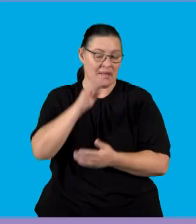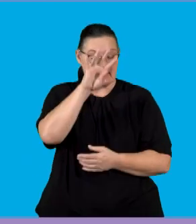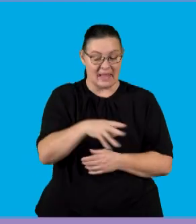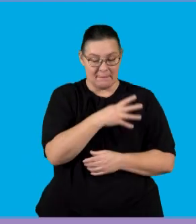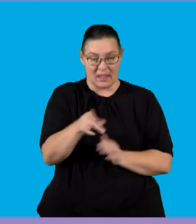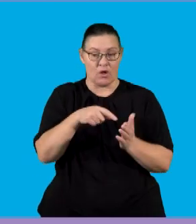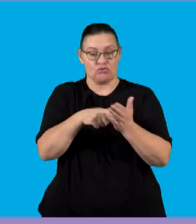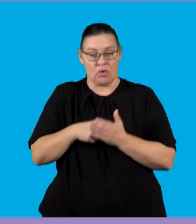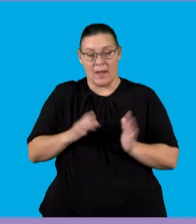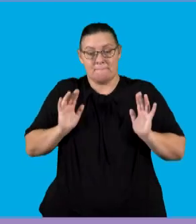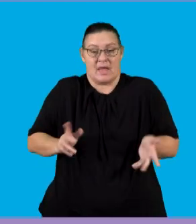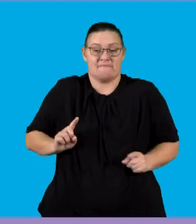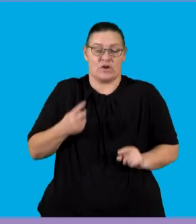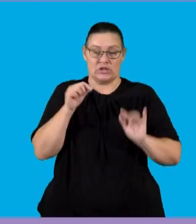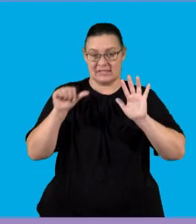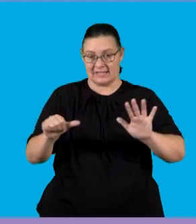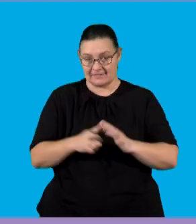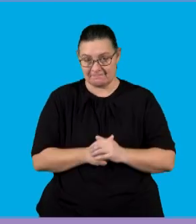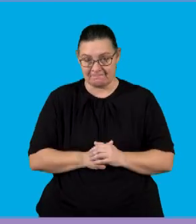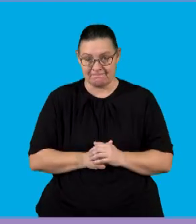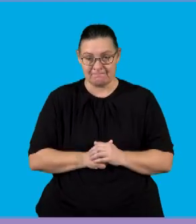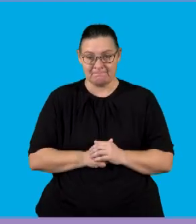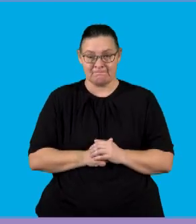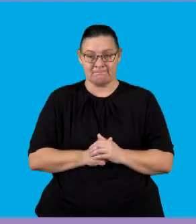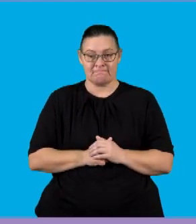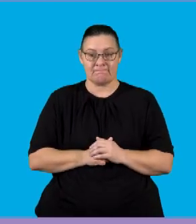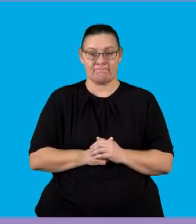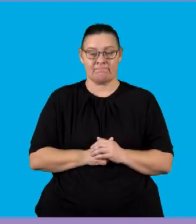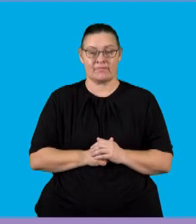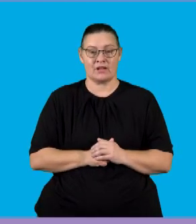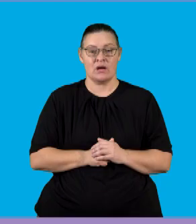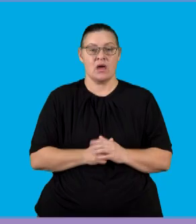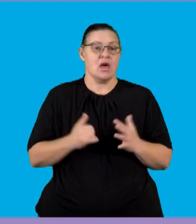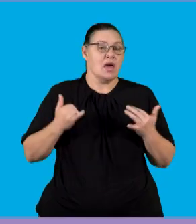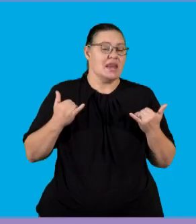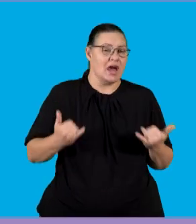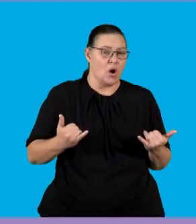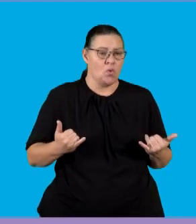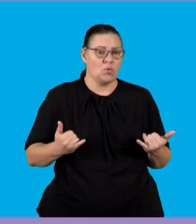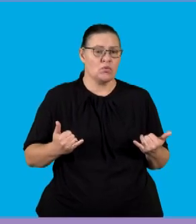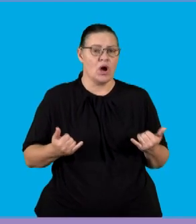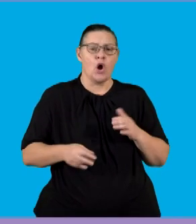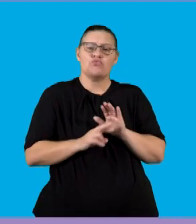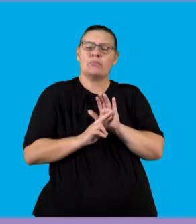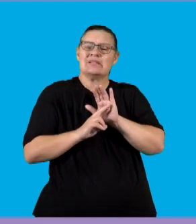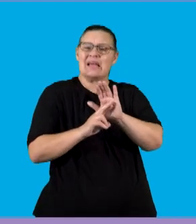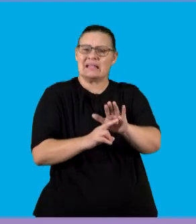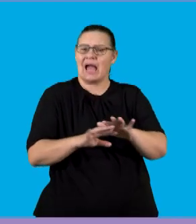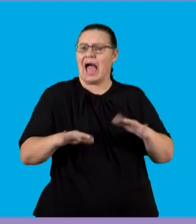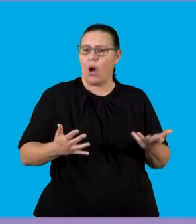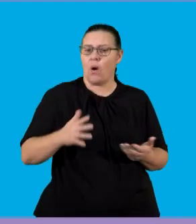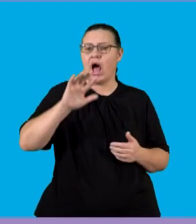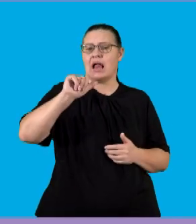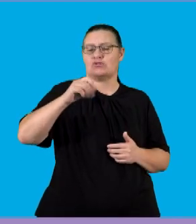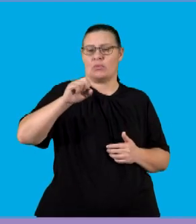table right now, it requires us just the first 6 terms. But now, how can we represent